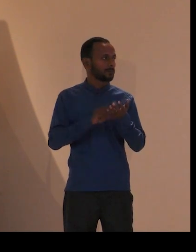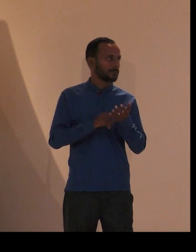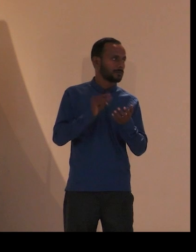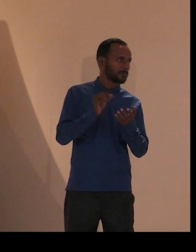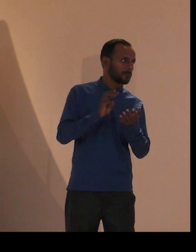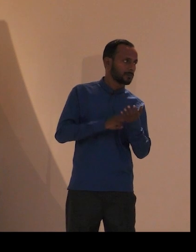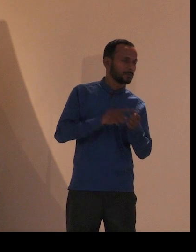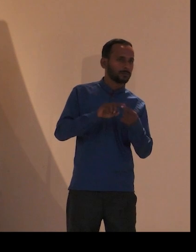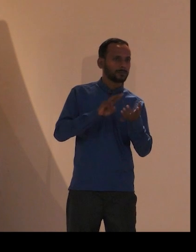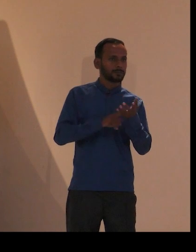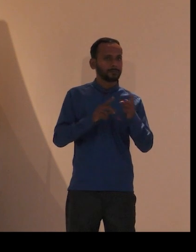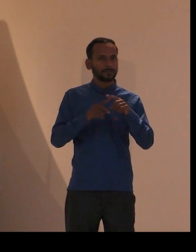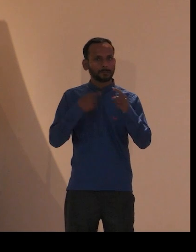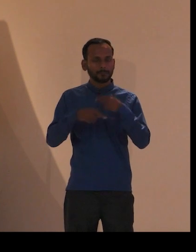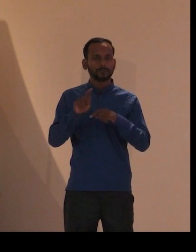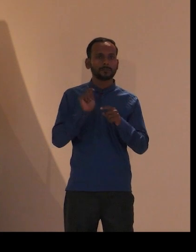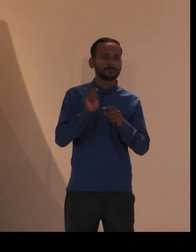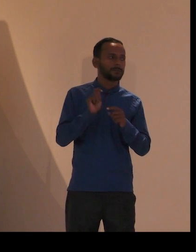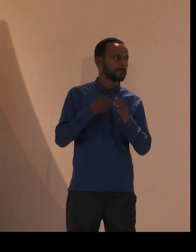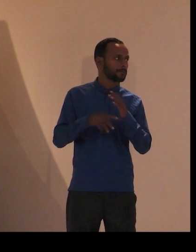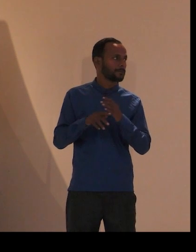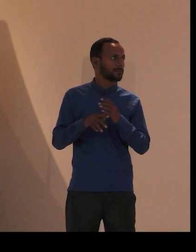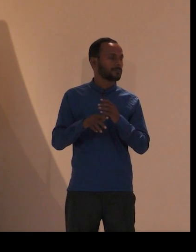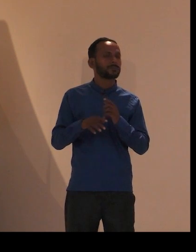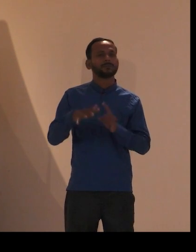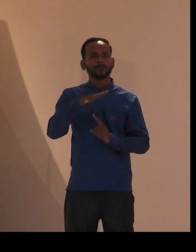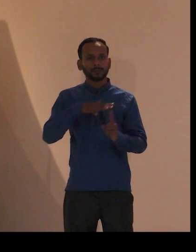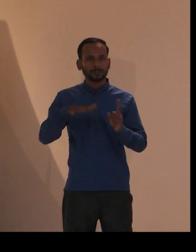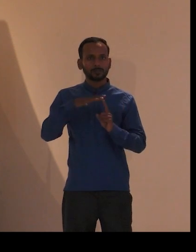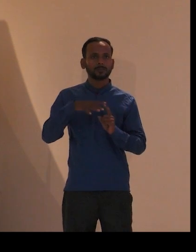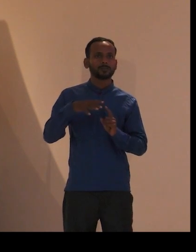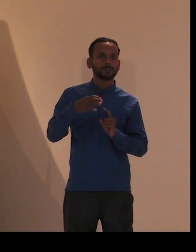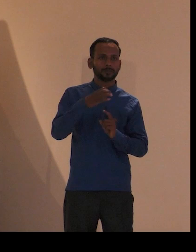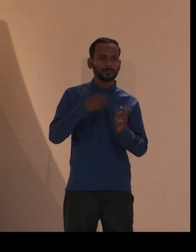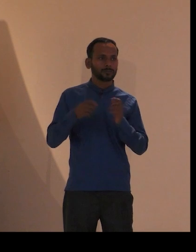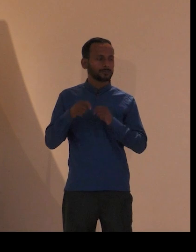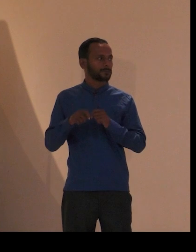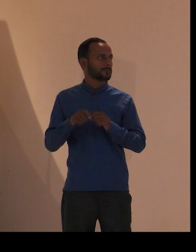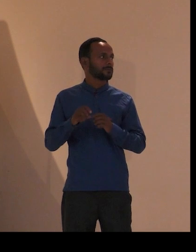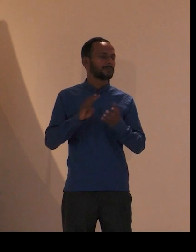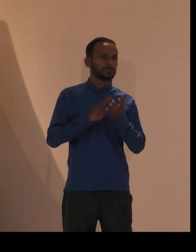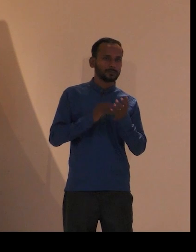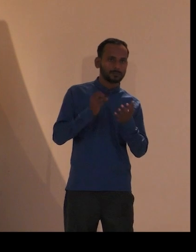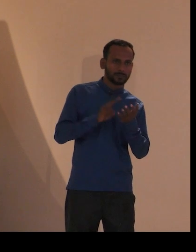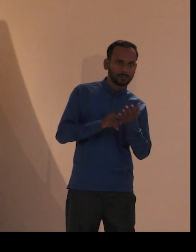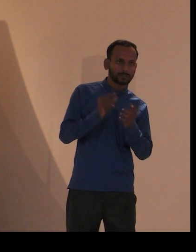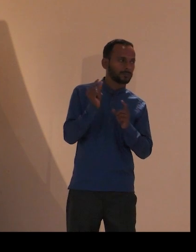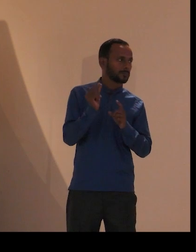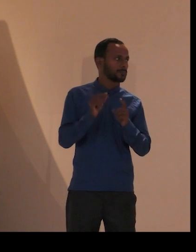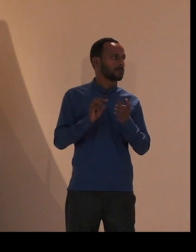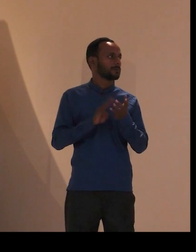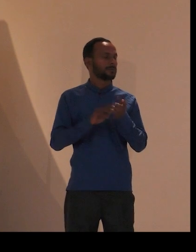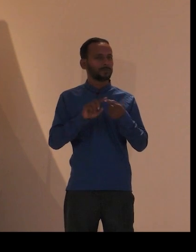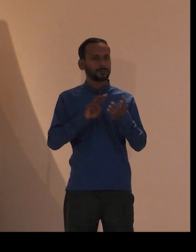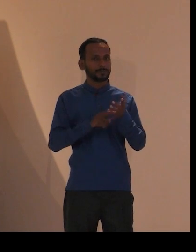curated as a walk, keeping in mind the local community who are not aware of any other monument besides the Basilica. They come every